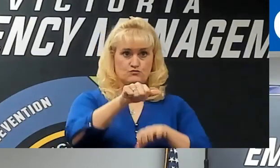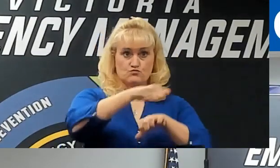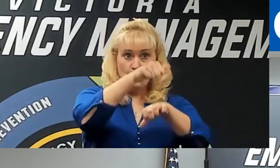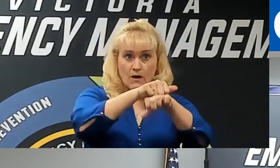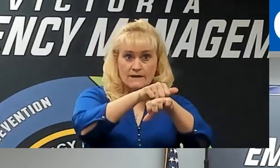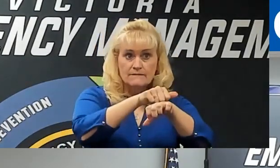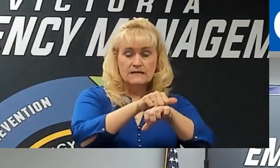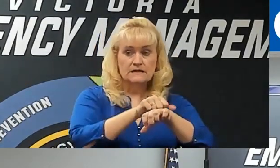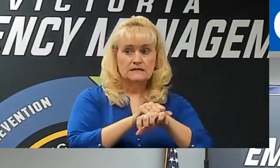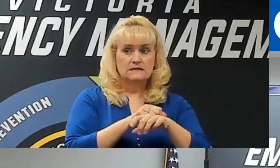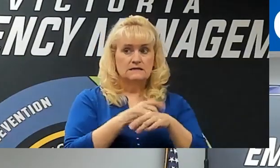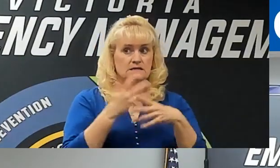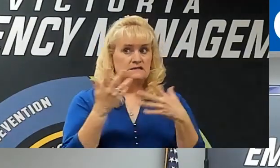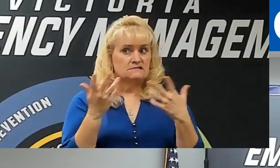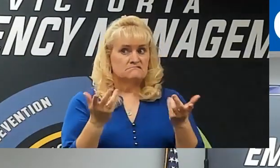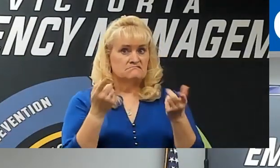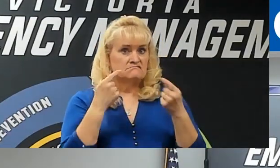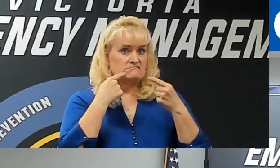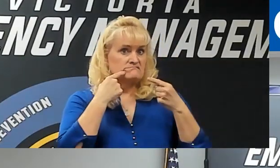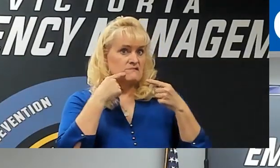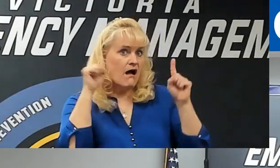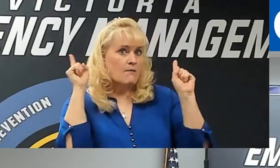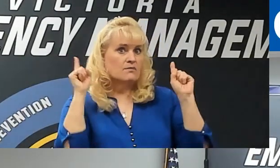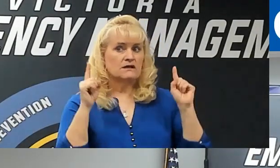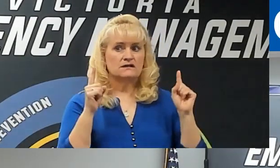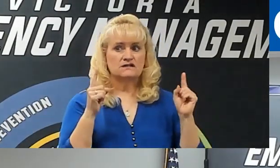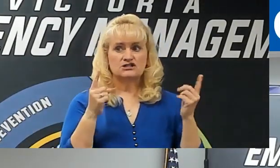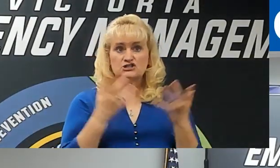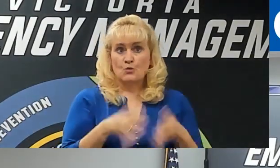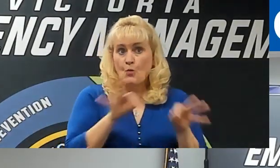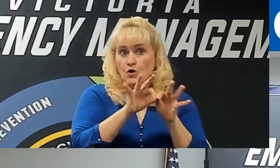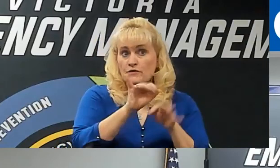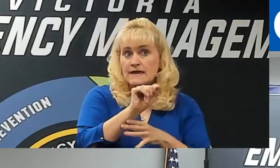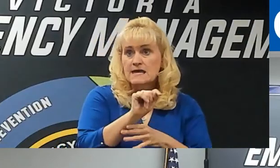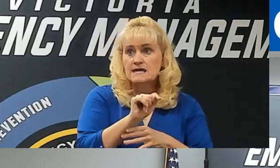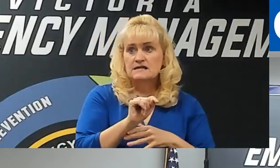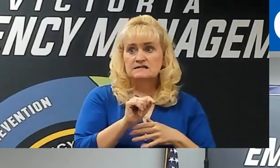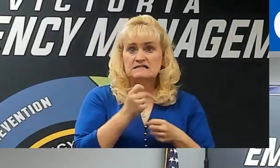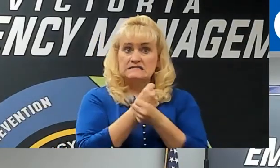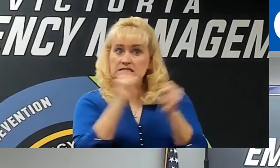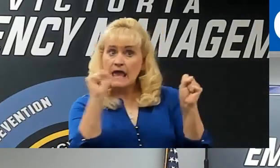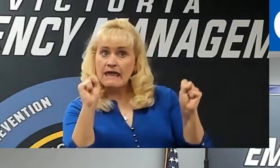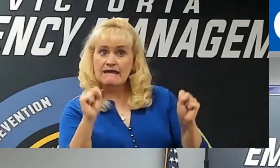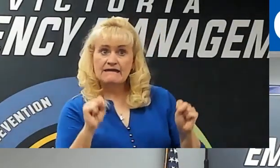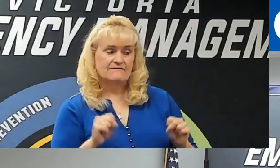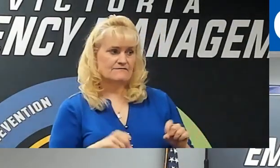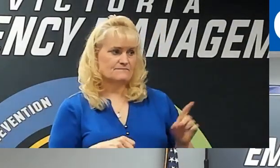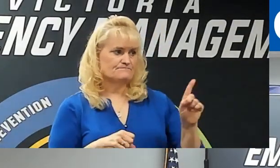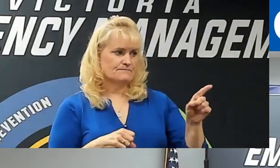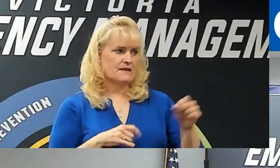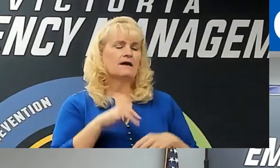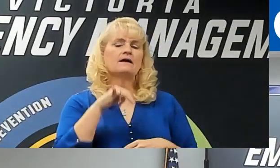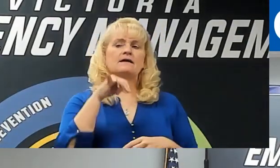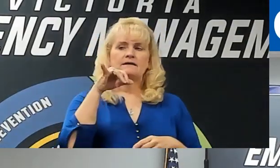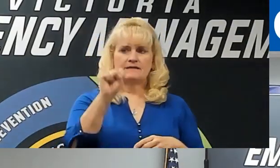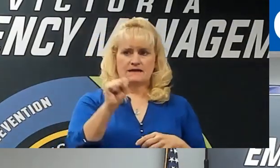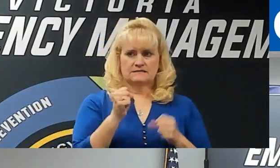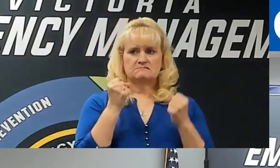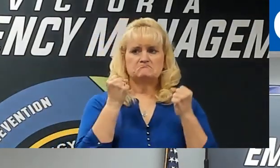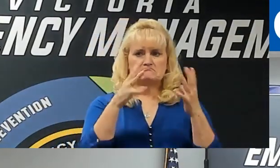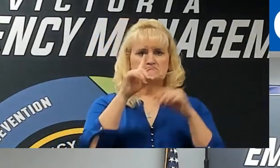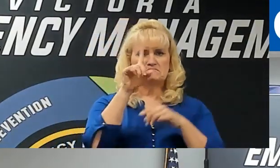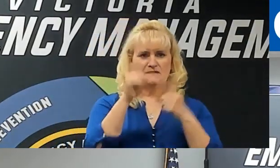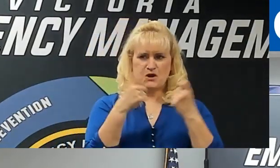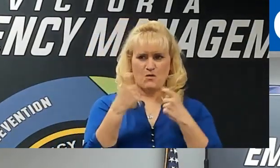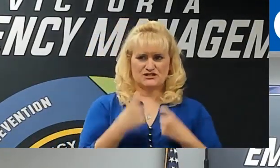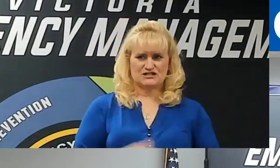for? What will that accomplish? And is it going to be, safe? Yeah, so a lot of questions there.